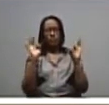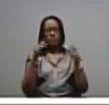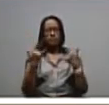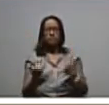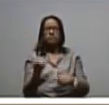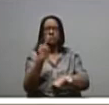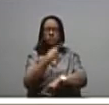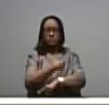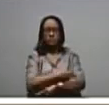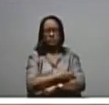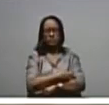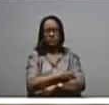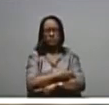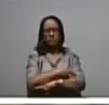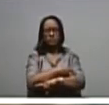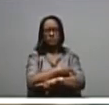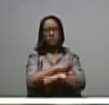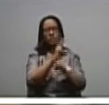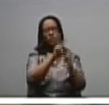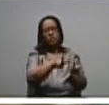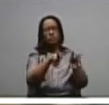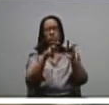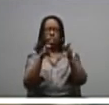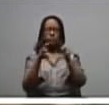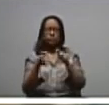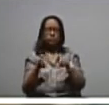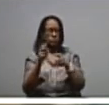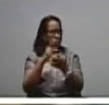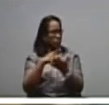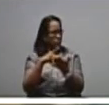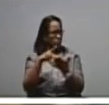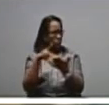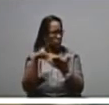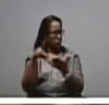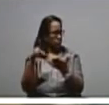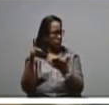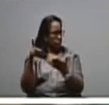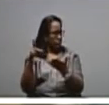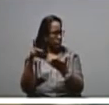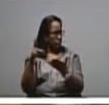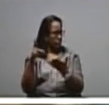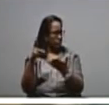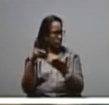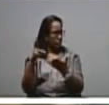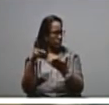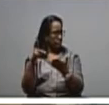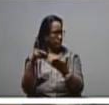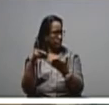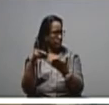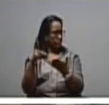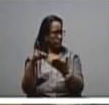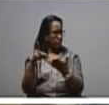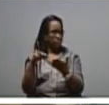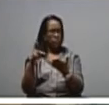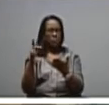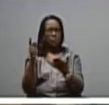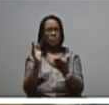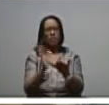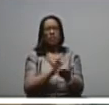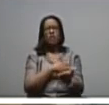Today's Epistle of St. Paul to the Ephesians is a hymn